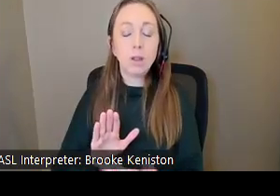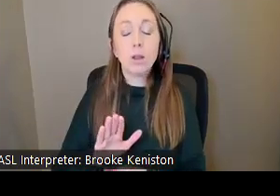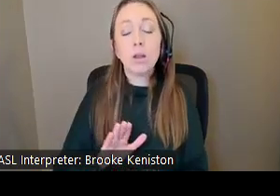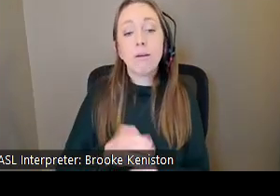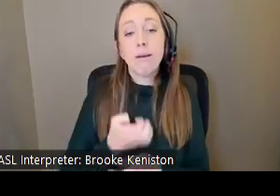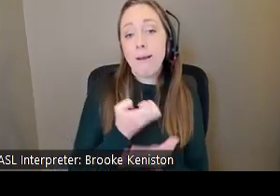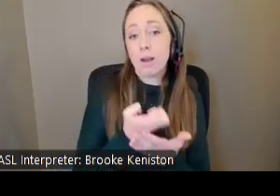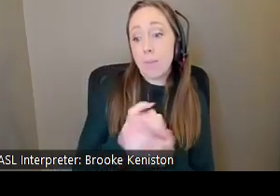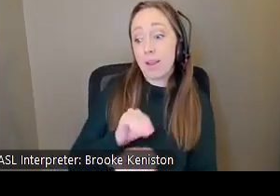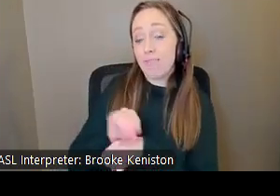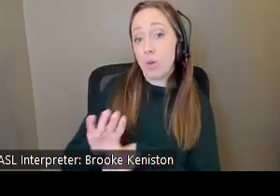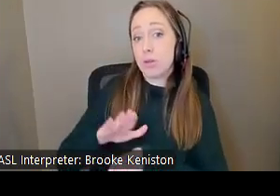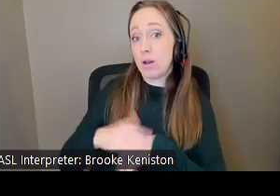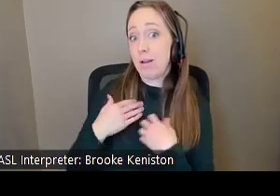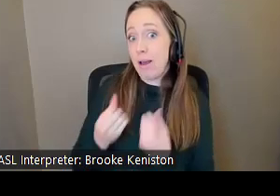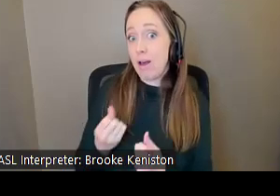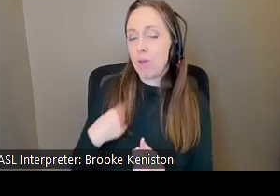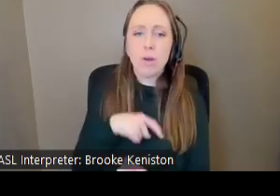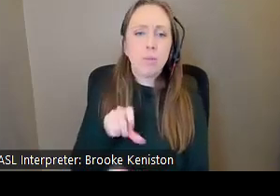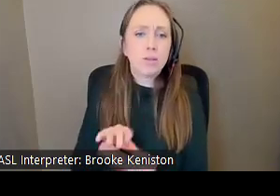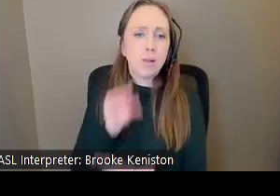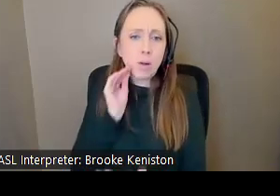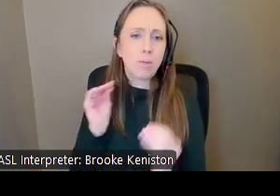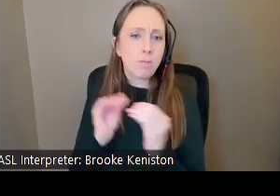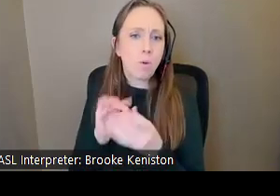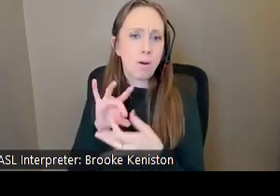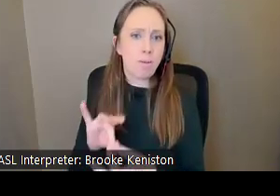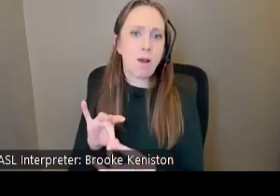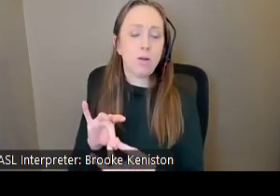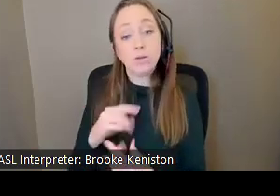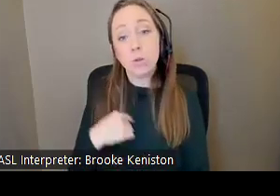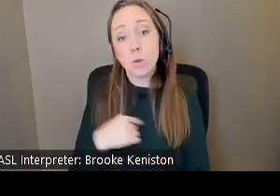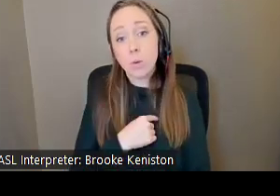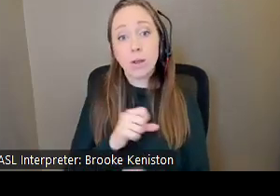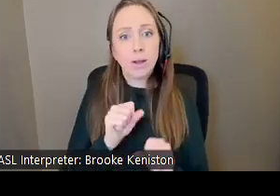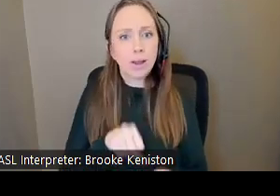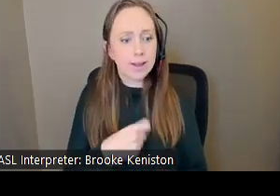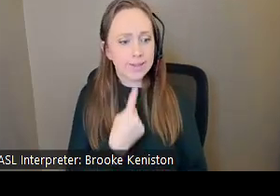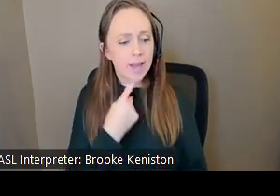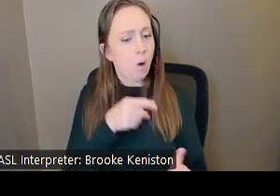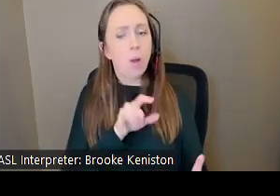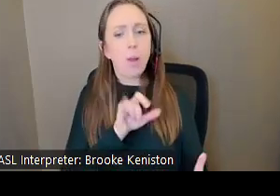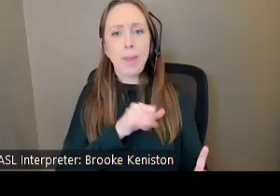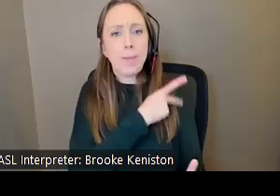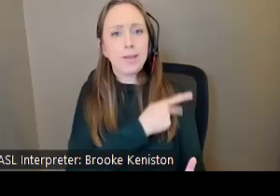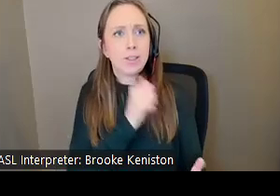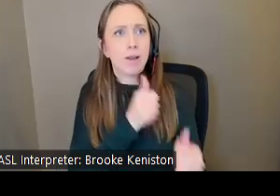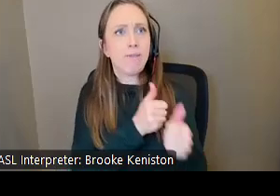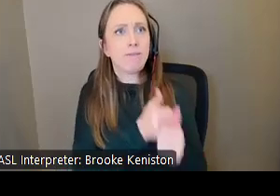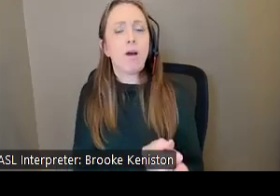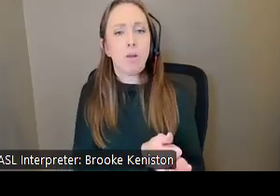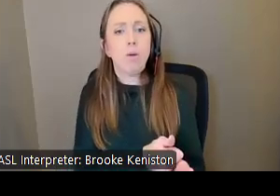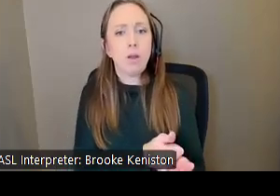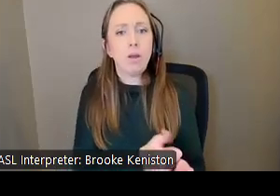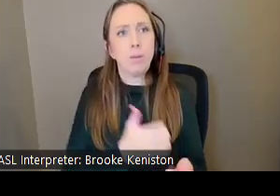health. Whether I think it's easy to say the patient is not adhering to my recommendations, it's harder to